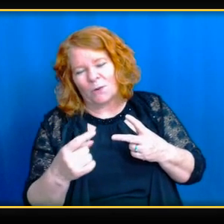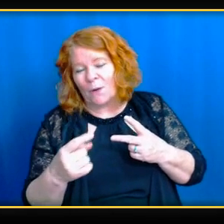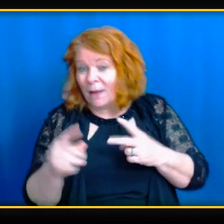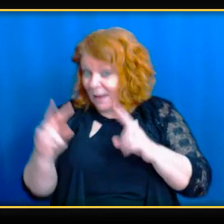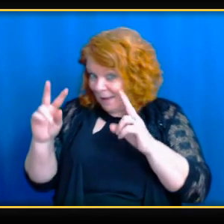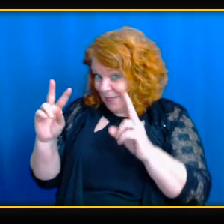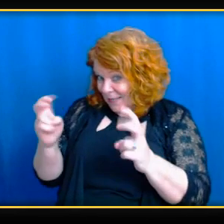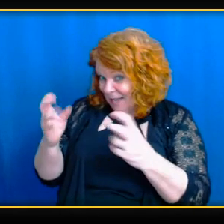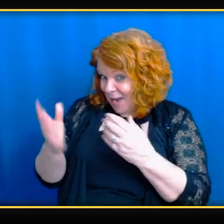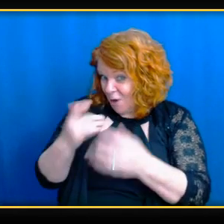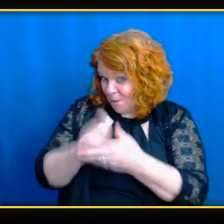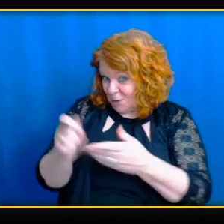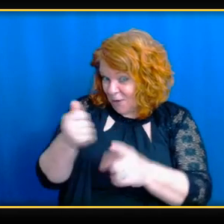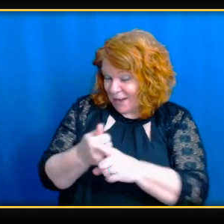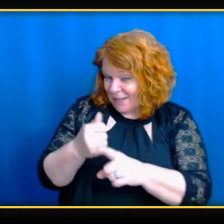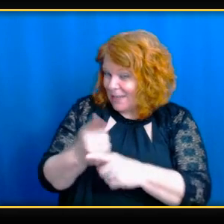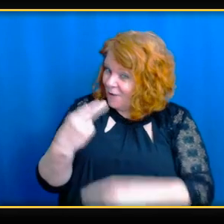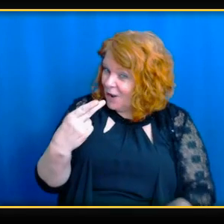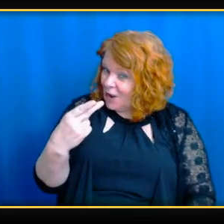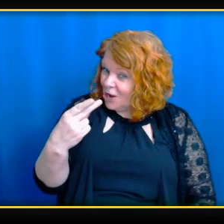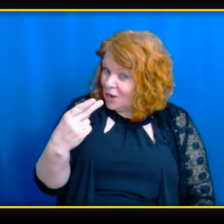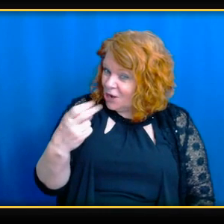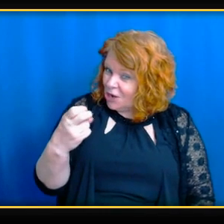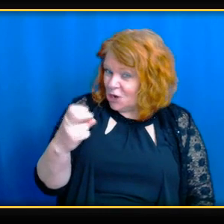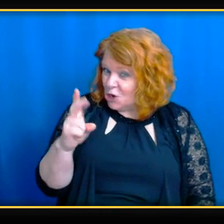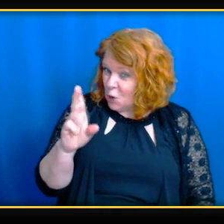Human? Yes. Yes.